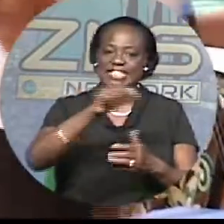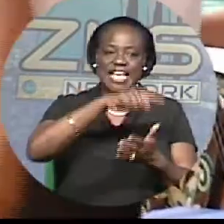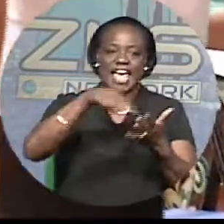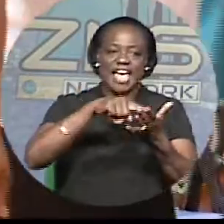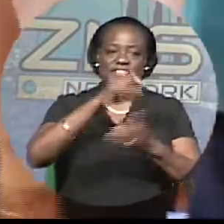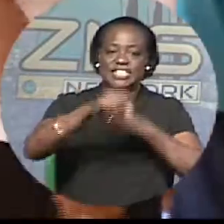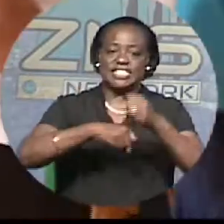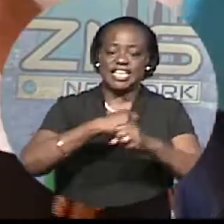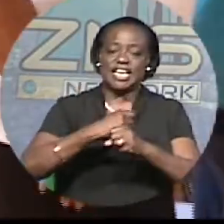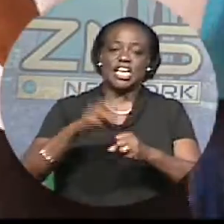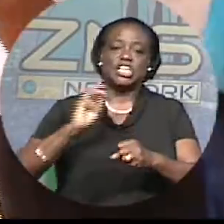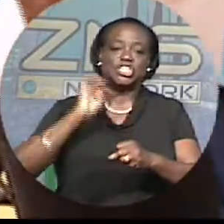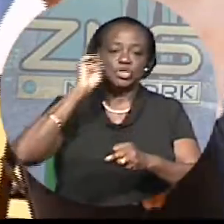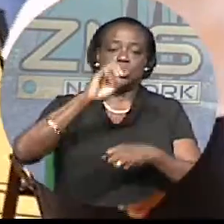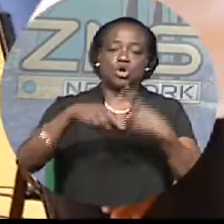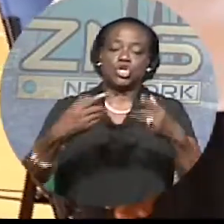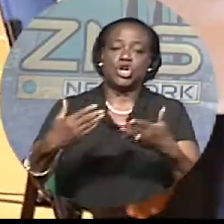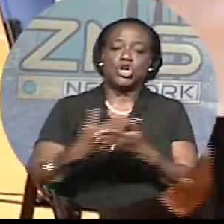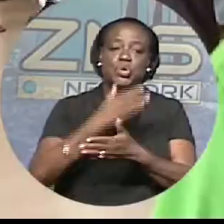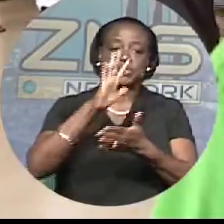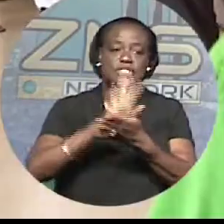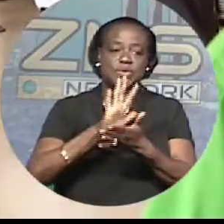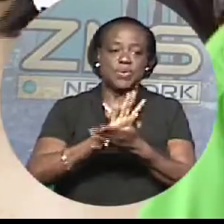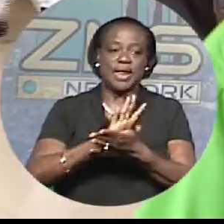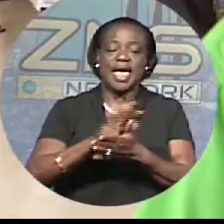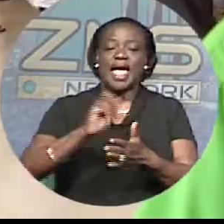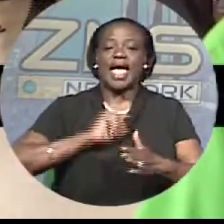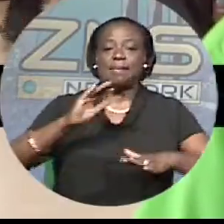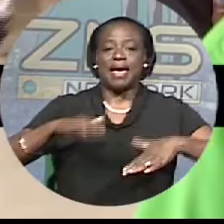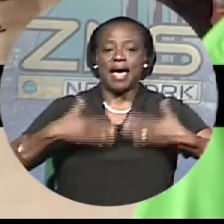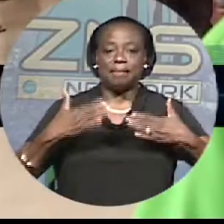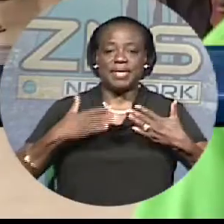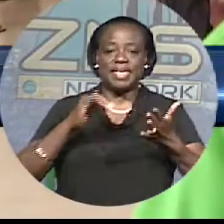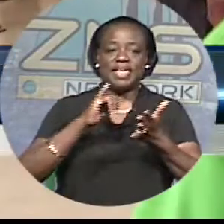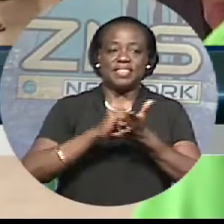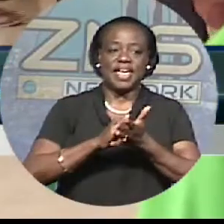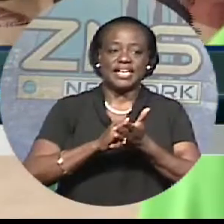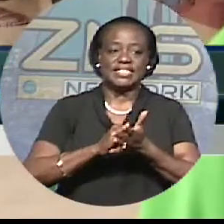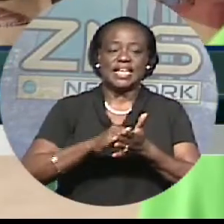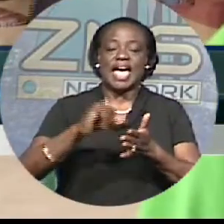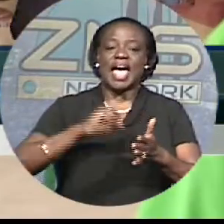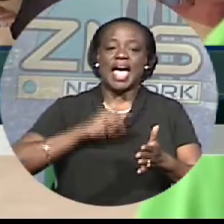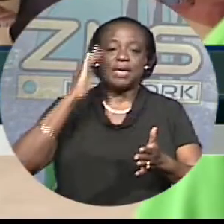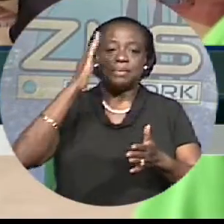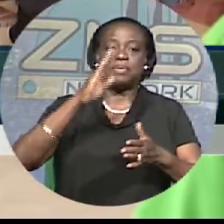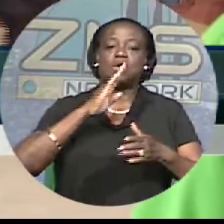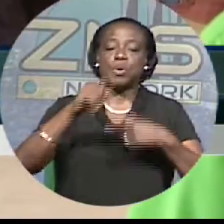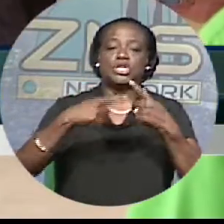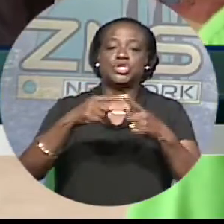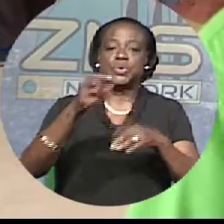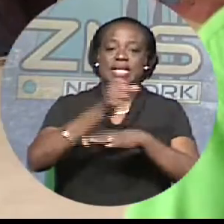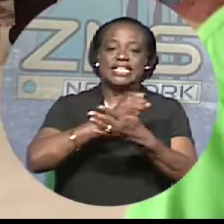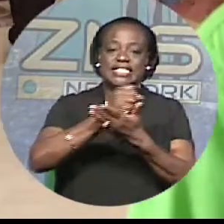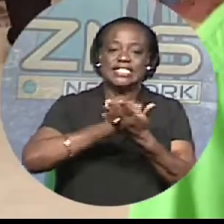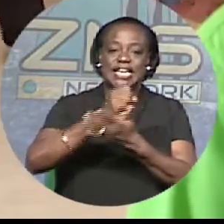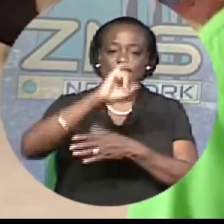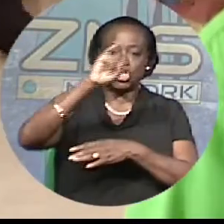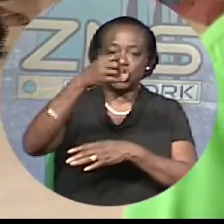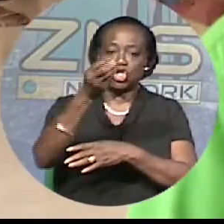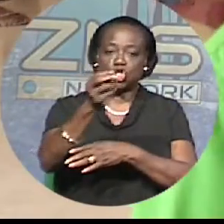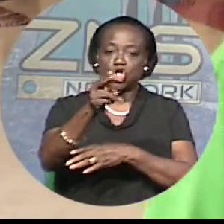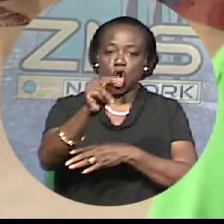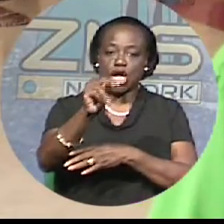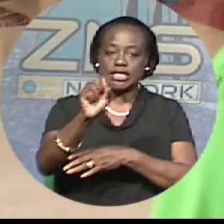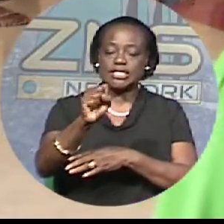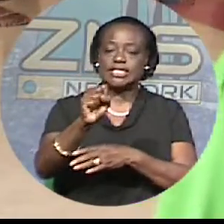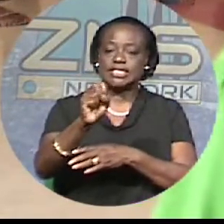journey at a new school. Well, I'm happy that I had the chance to get a scholarship to go to St. John's, and also I think that I'm prepared